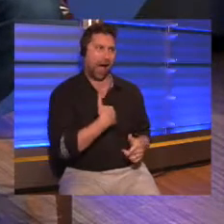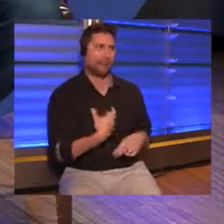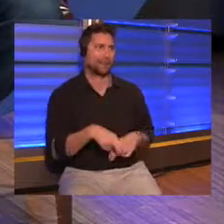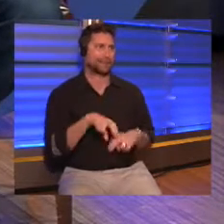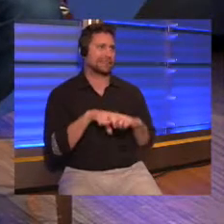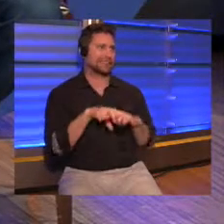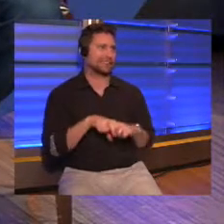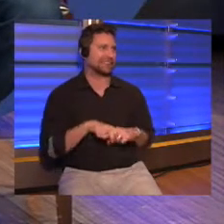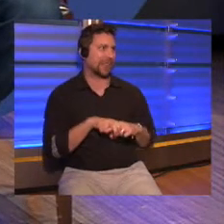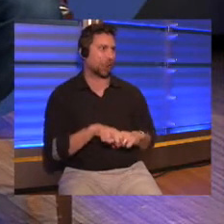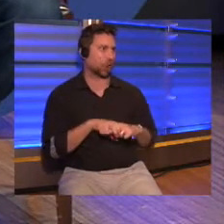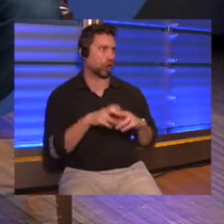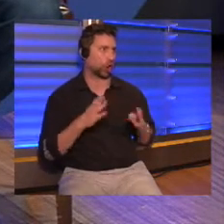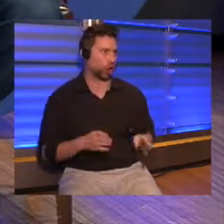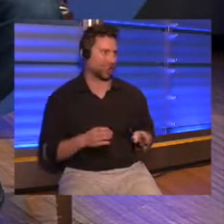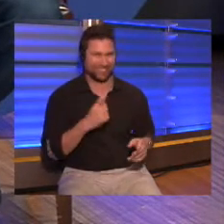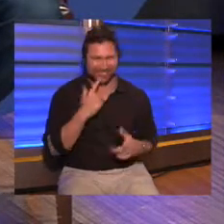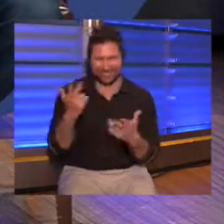sitter, so.